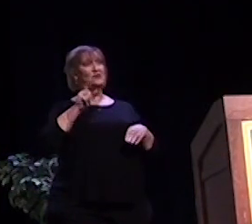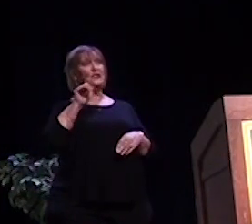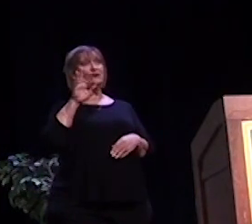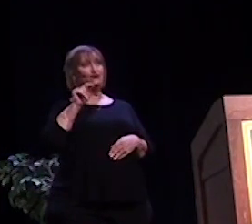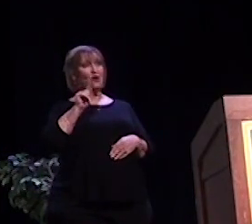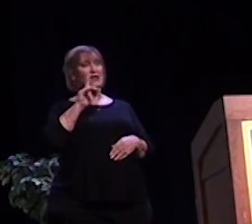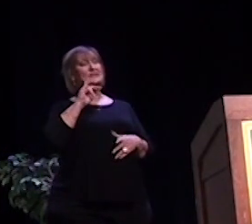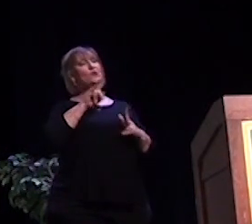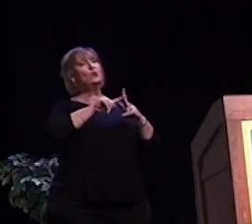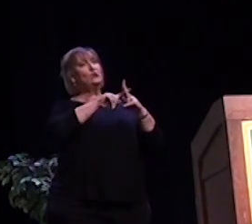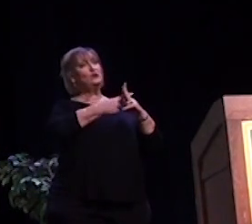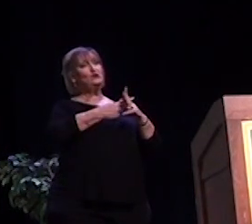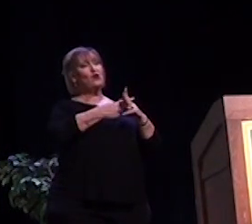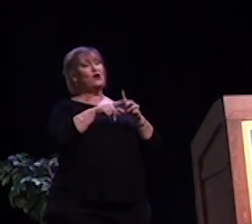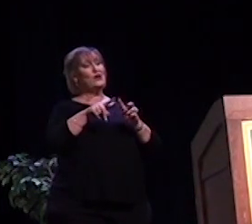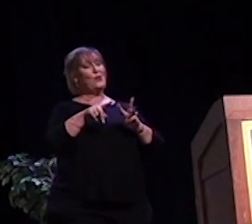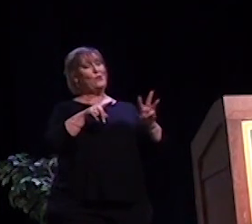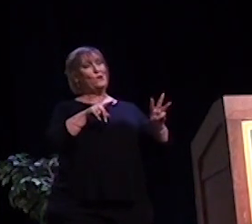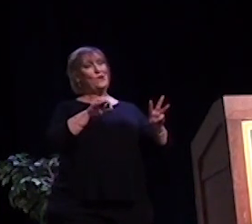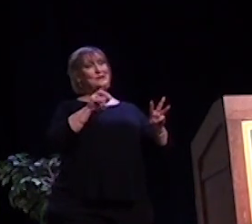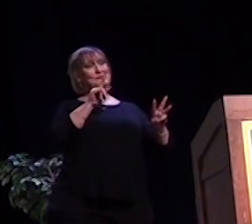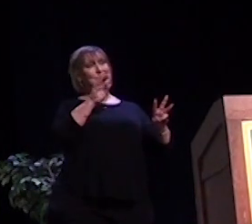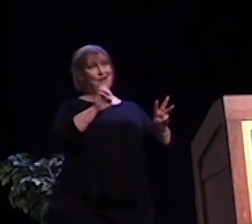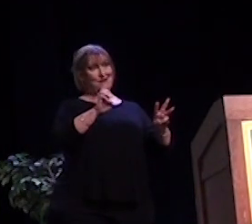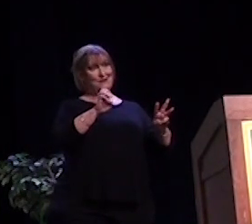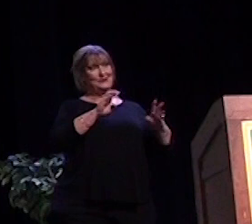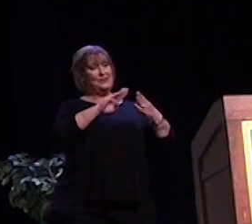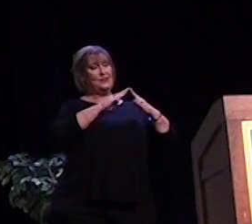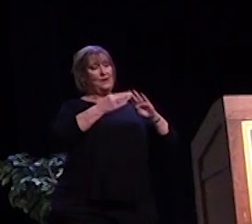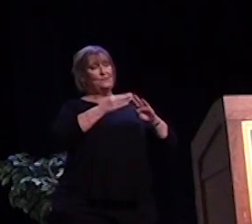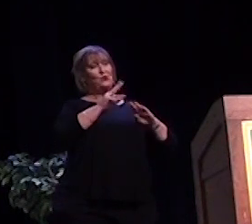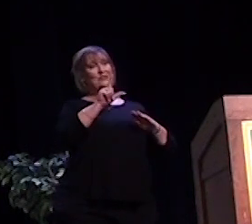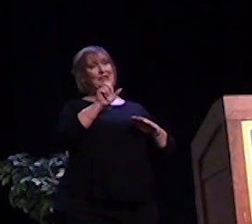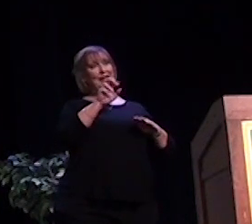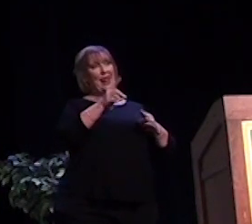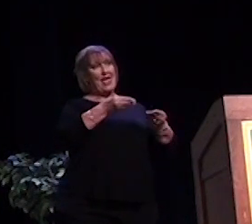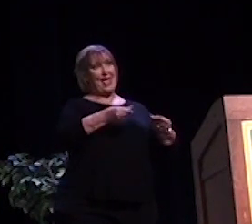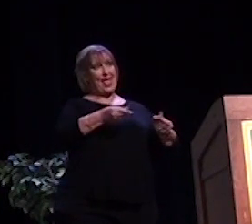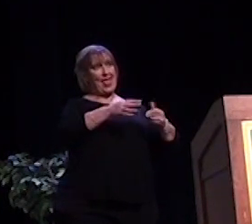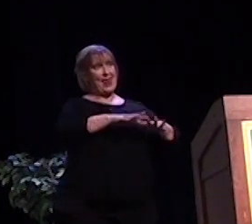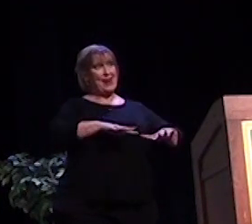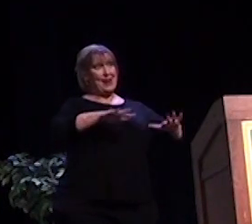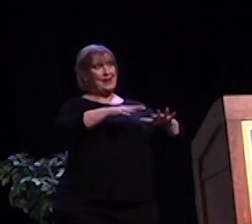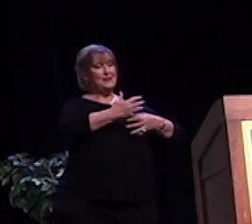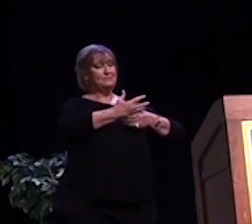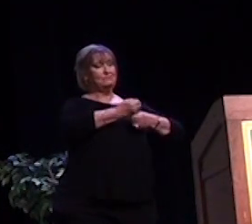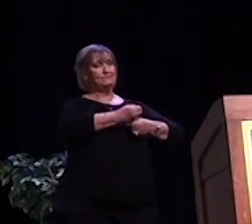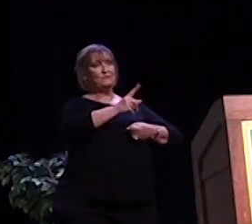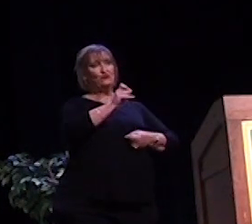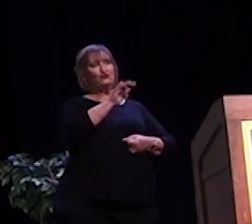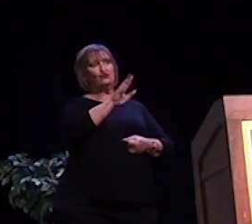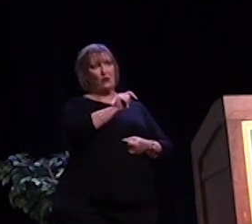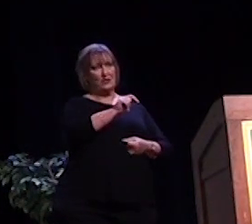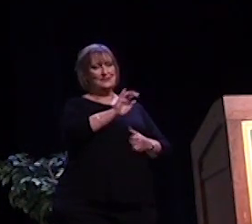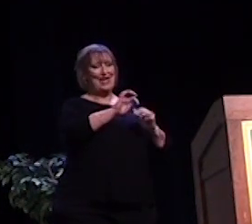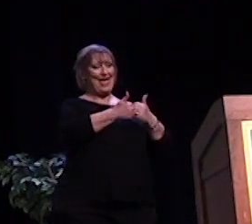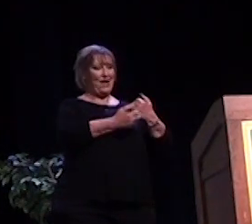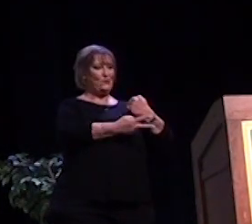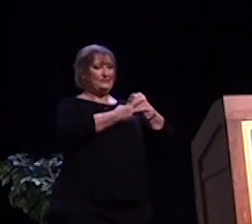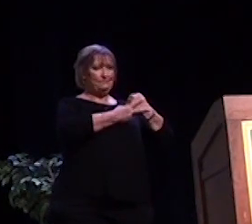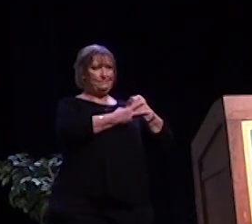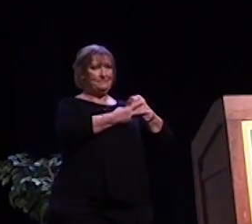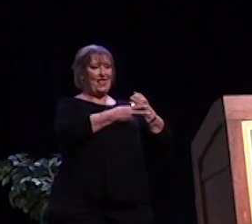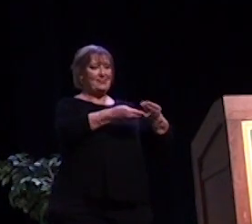Community Land Trust, which is something new to the city of San Antonio. So we're here to really talk about what it means to preserve the land in the west side of